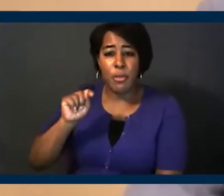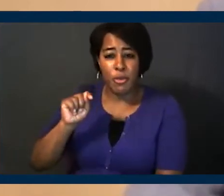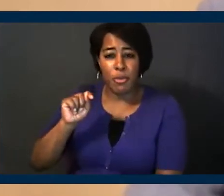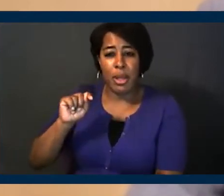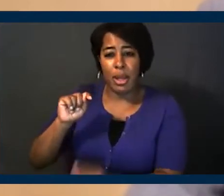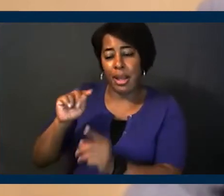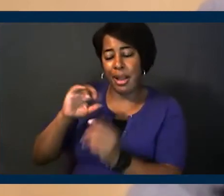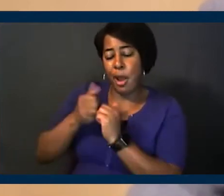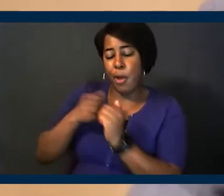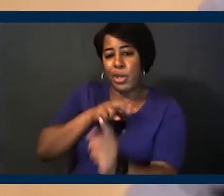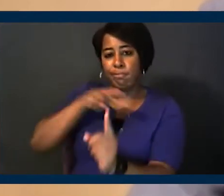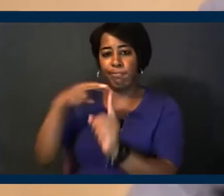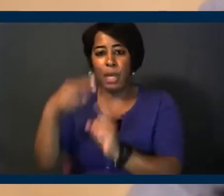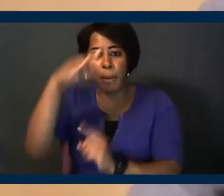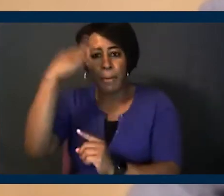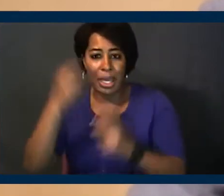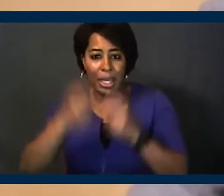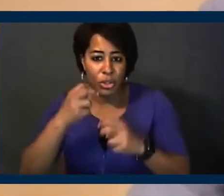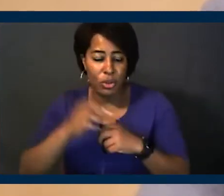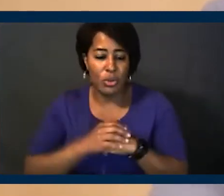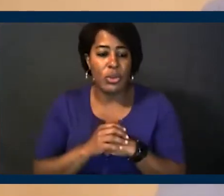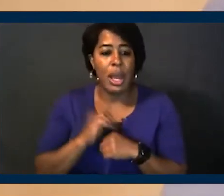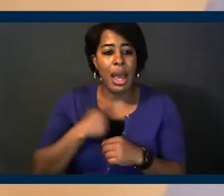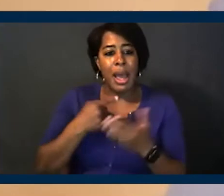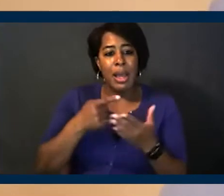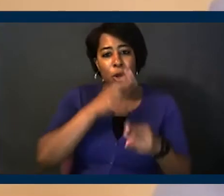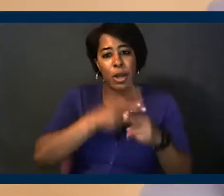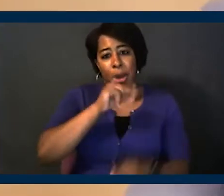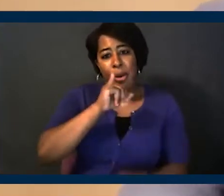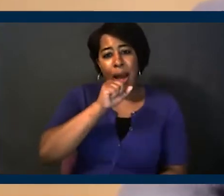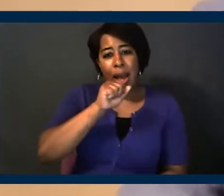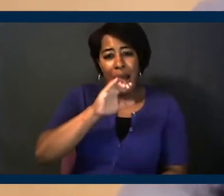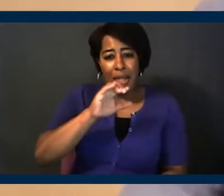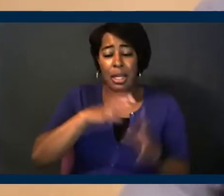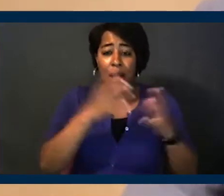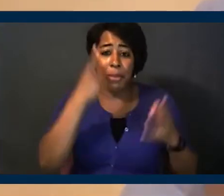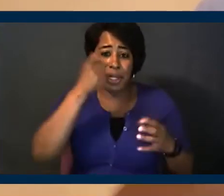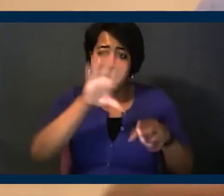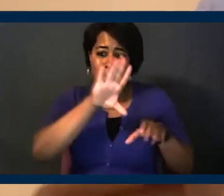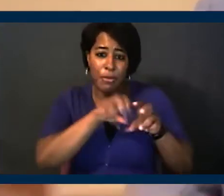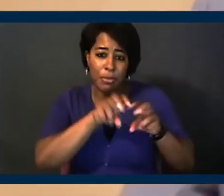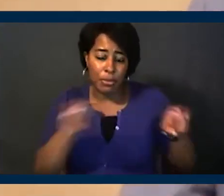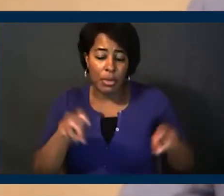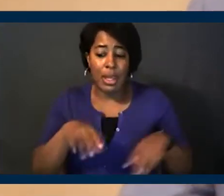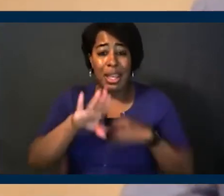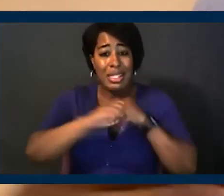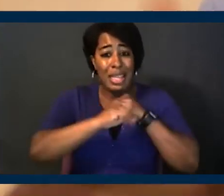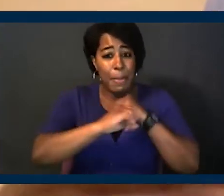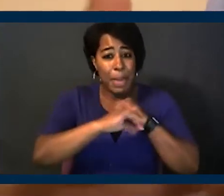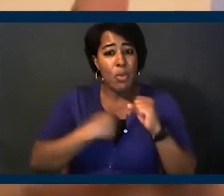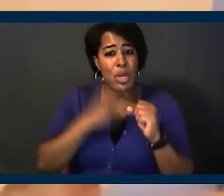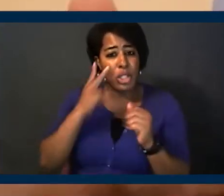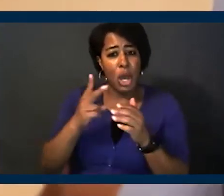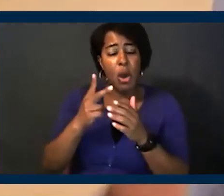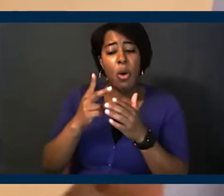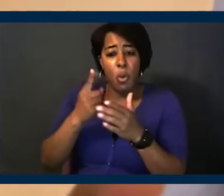think, you know, I talk about Isaac a lot because he's on this panel. I think what we saw in his campaign was a reflection of where we're going to go and how